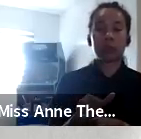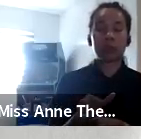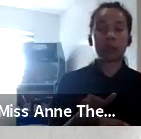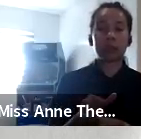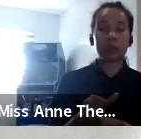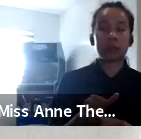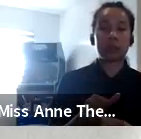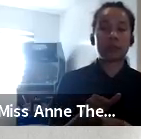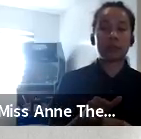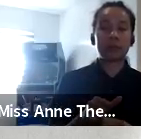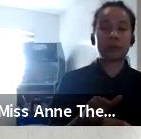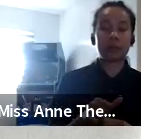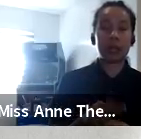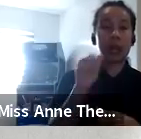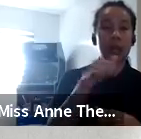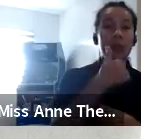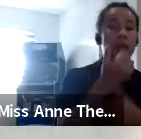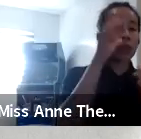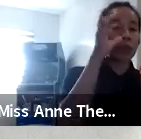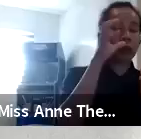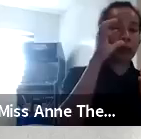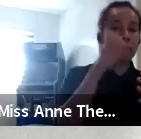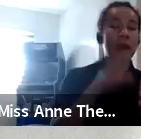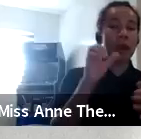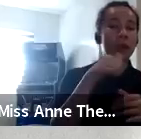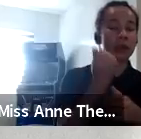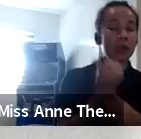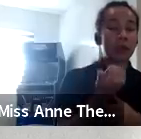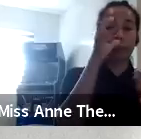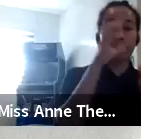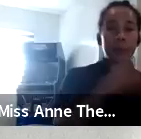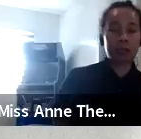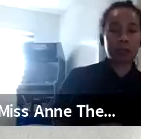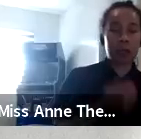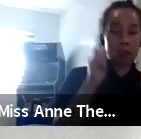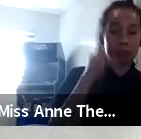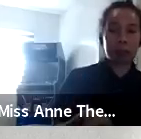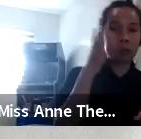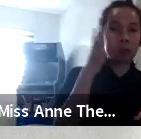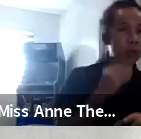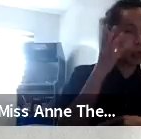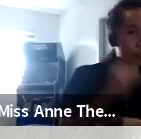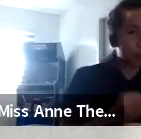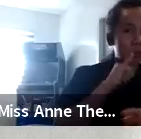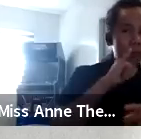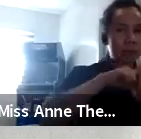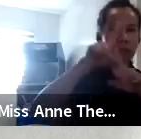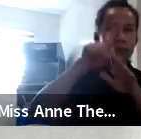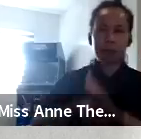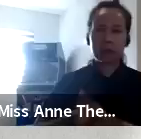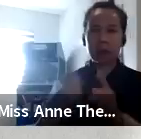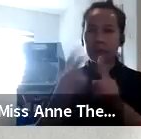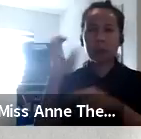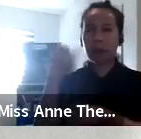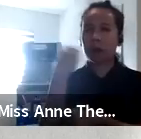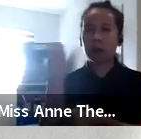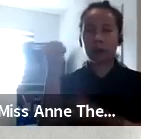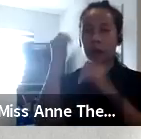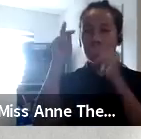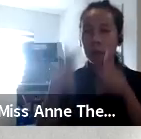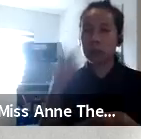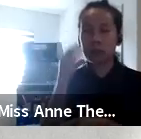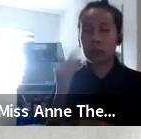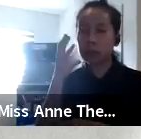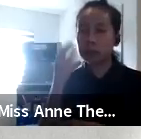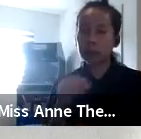might be another person's chapter 20 already. So don't feel bad or don't feel jealous that if your colleagues or your